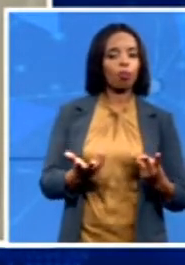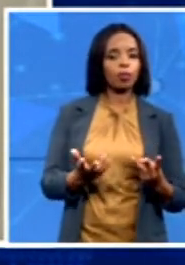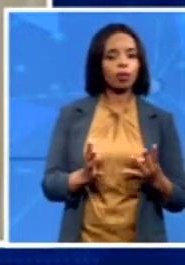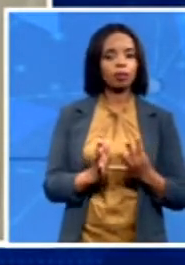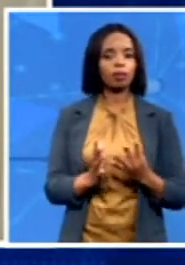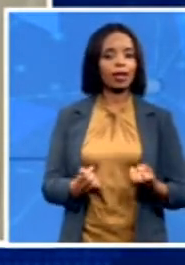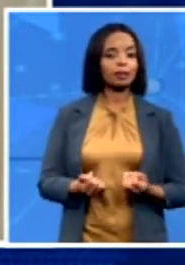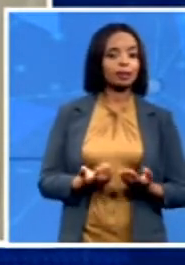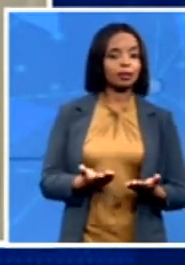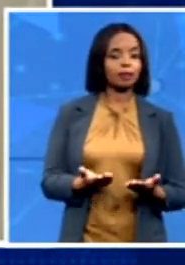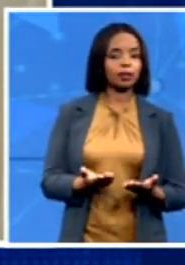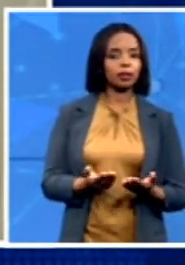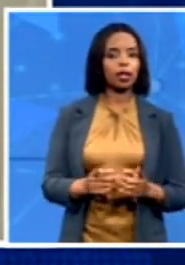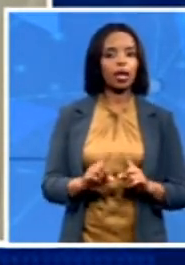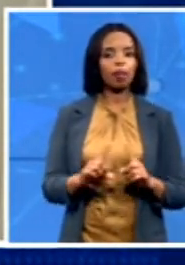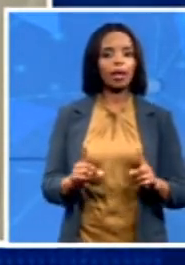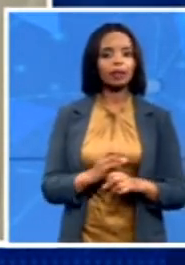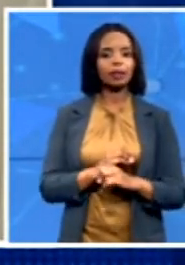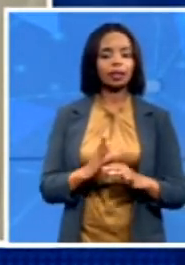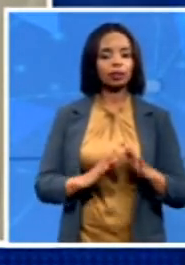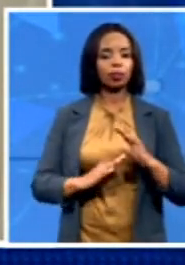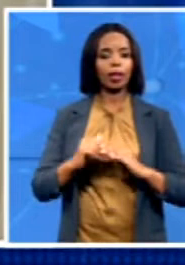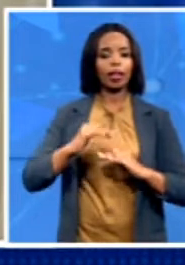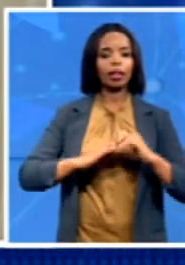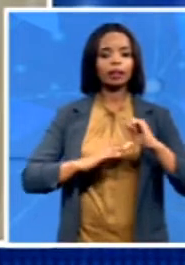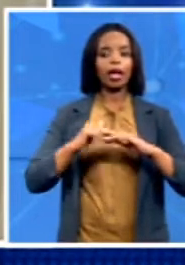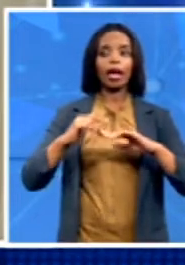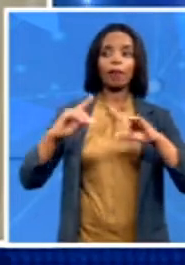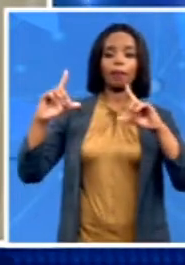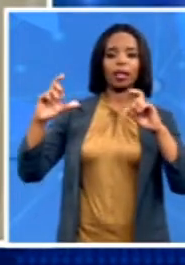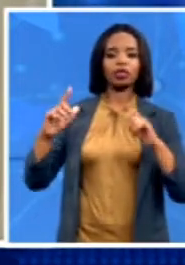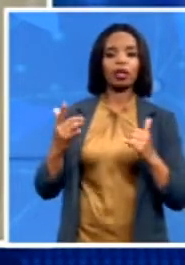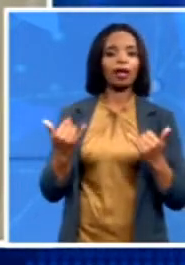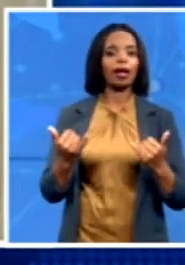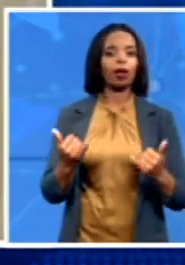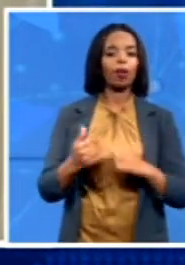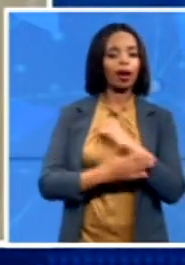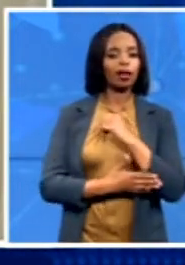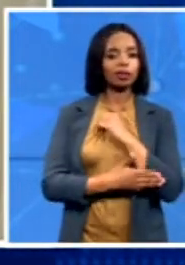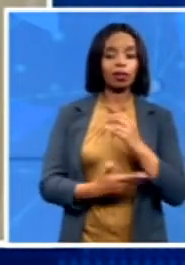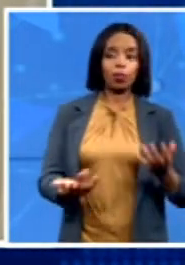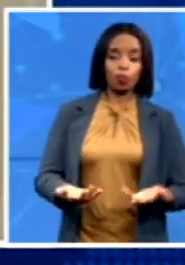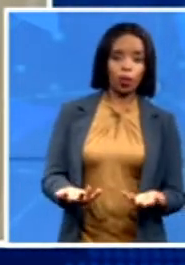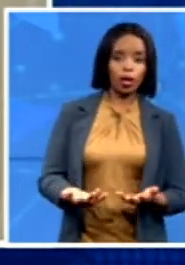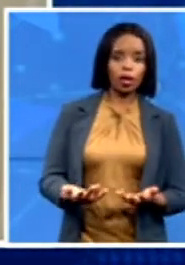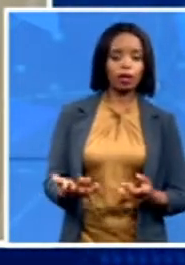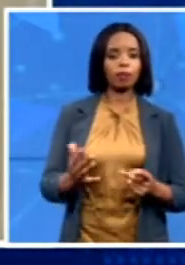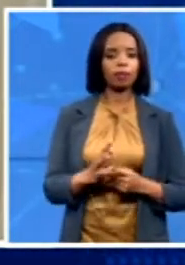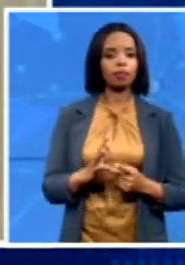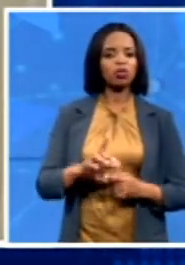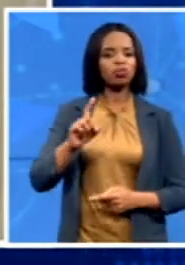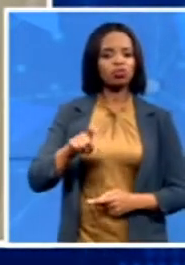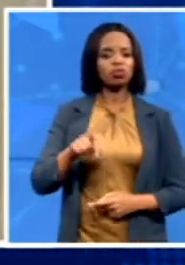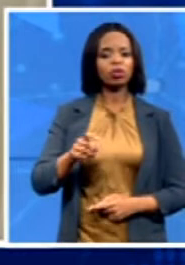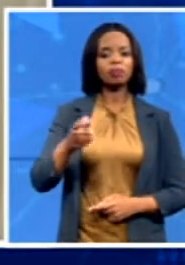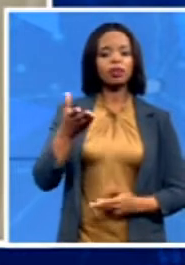build a picture of where the country is and possibly where it should be if you take it in comparison with